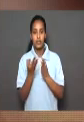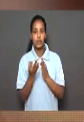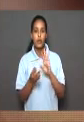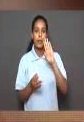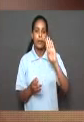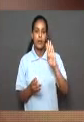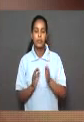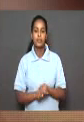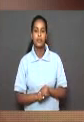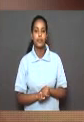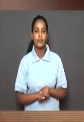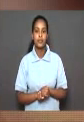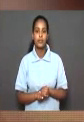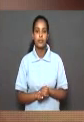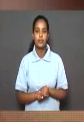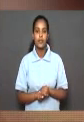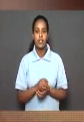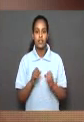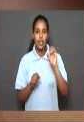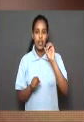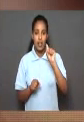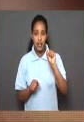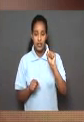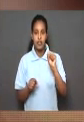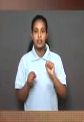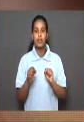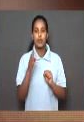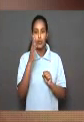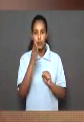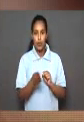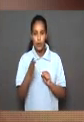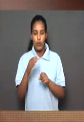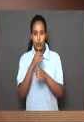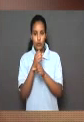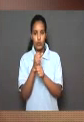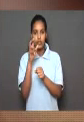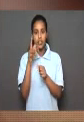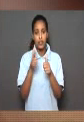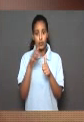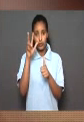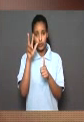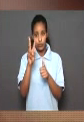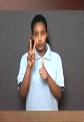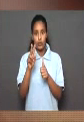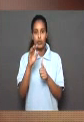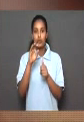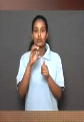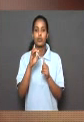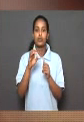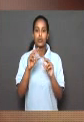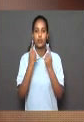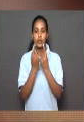B. The S block consists of the first two groups of the periodic